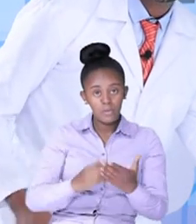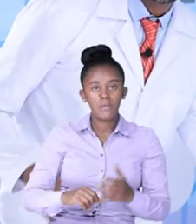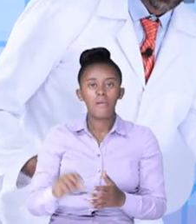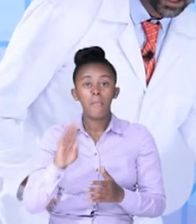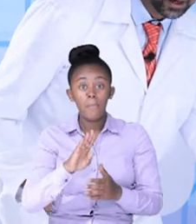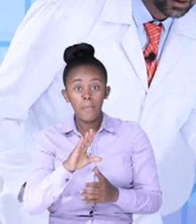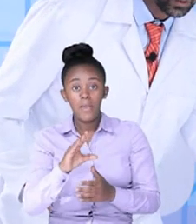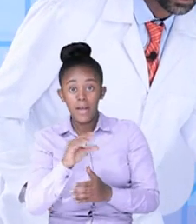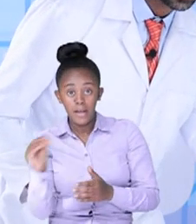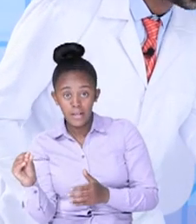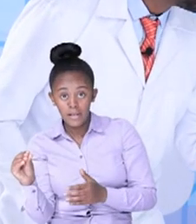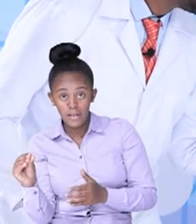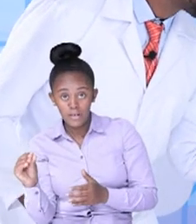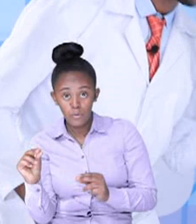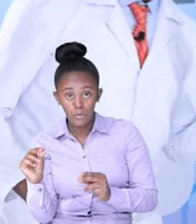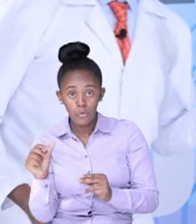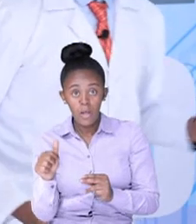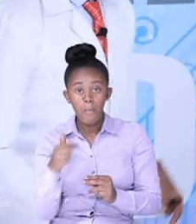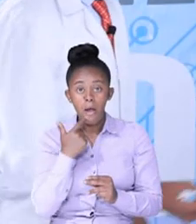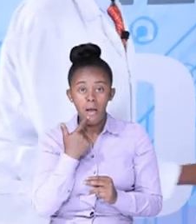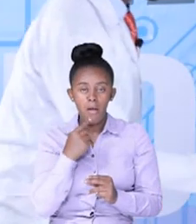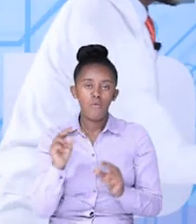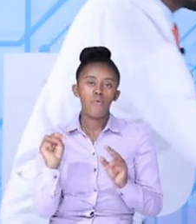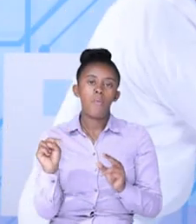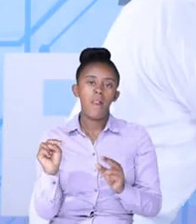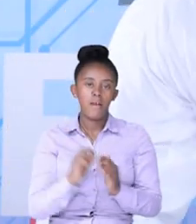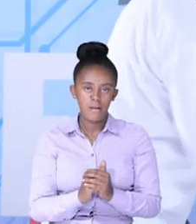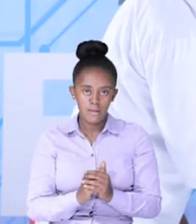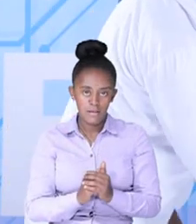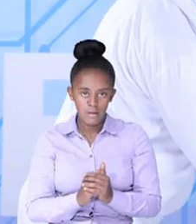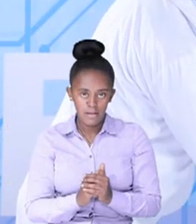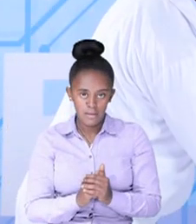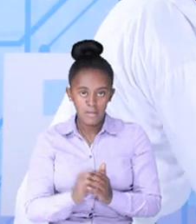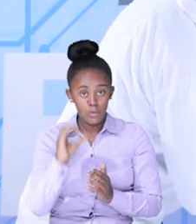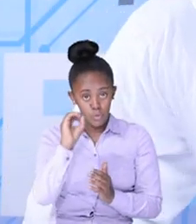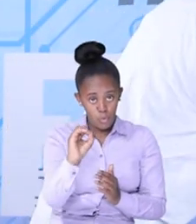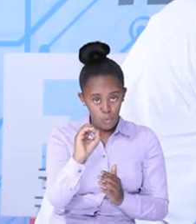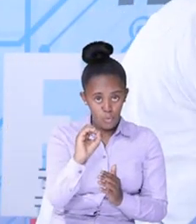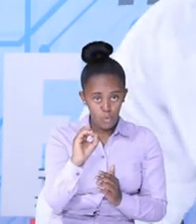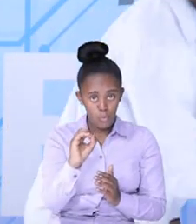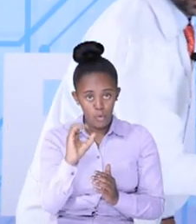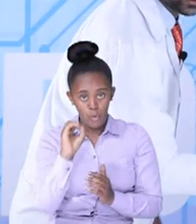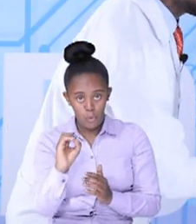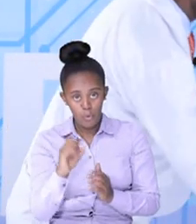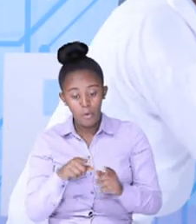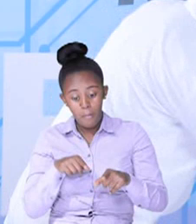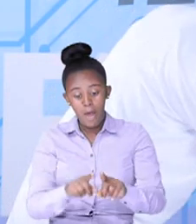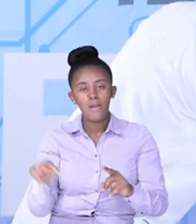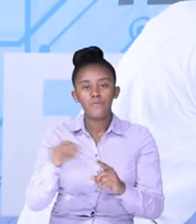and not area. What is that? The normal line. If you use 0, for example, area is parallel to the magnetic